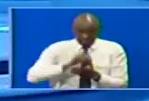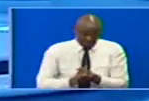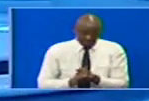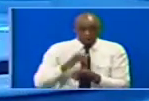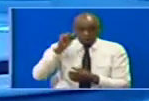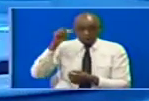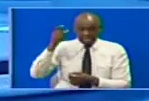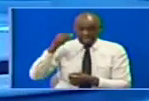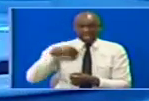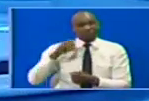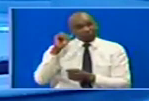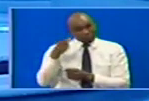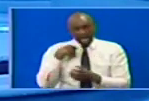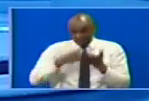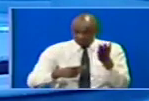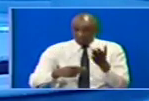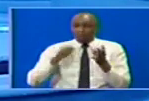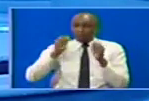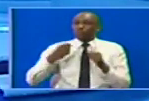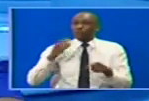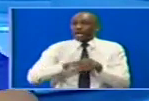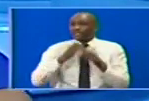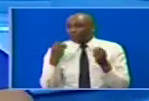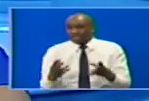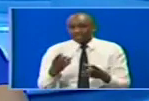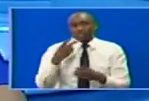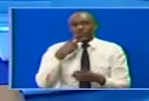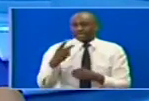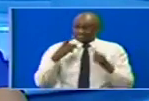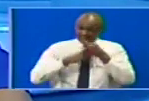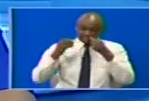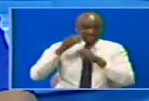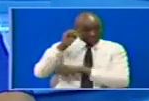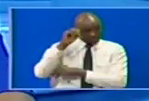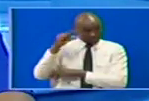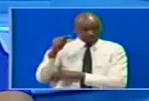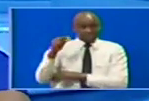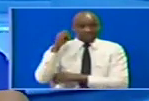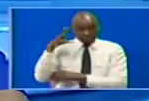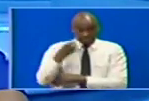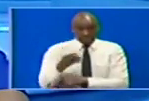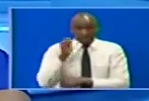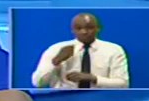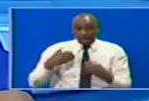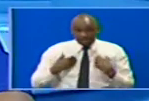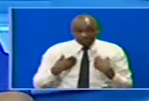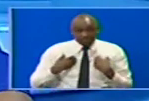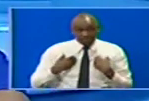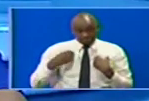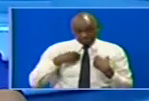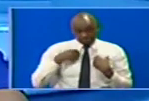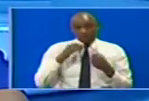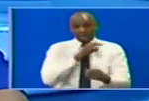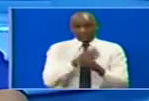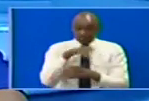Olkaria 5 power plant will have a generation capacity of 260 megawatts, expected to raise overall installed